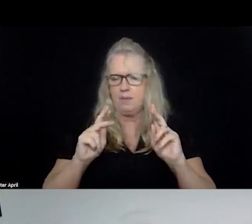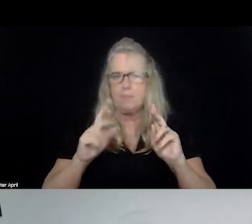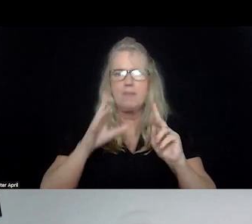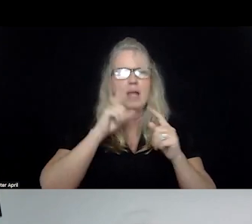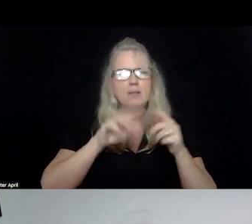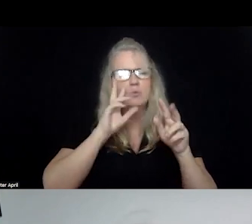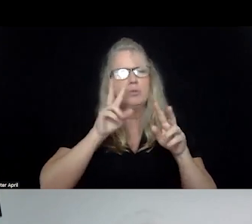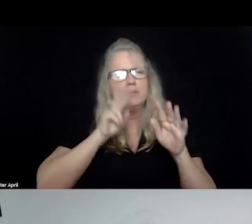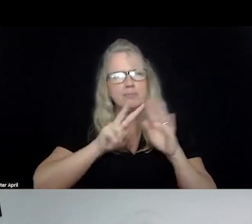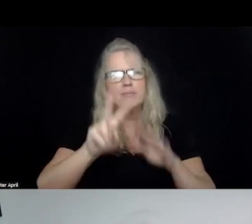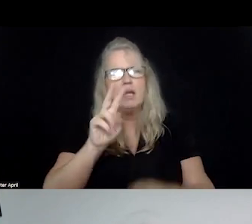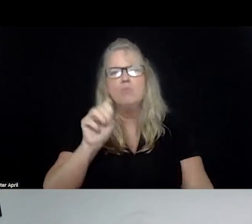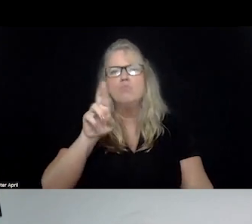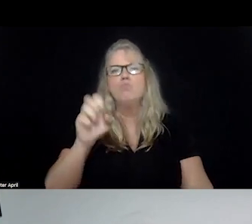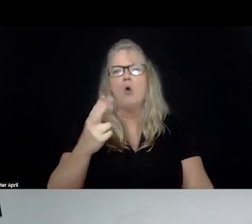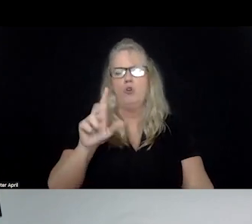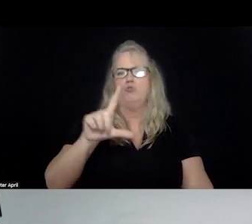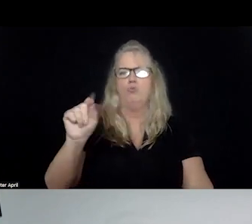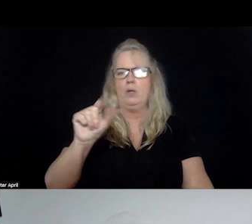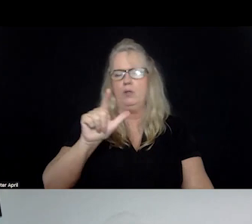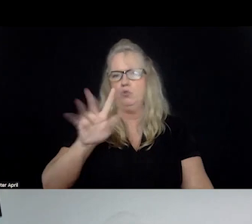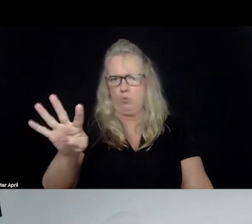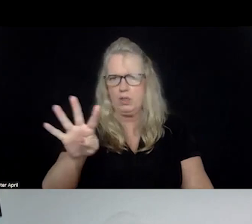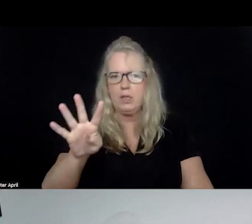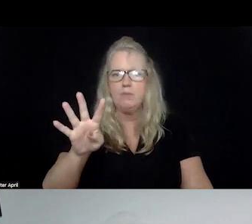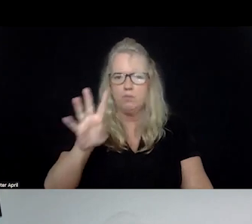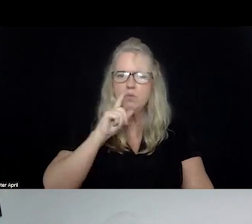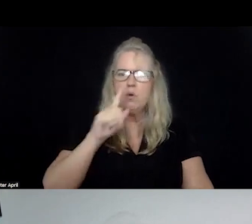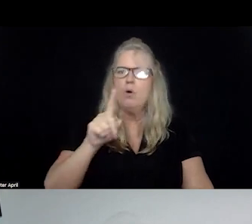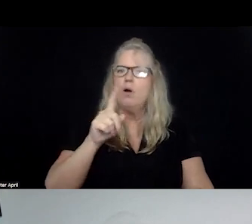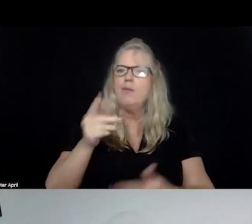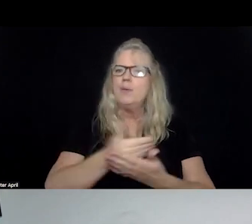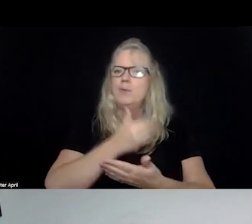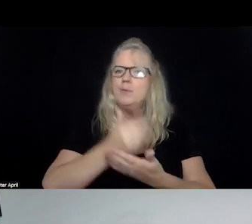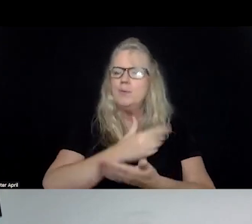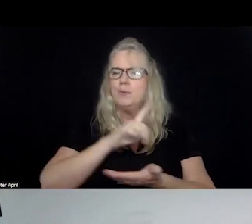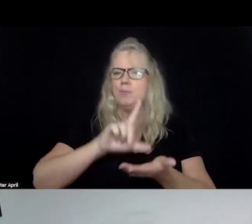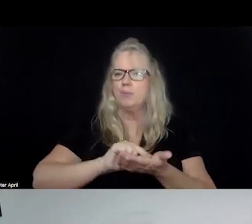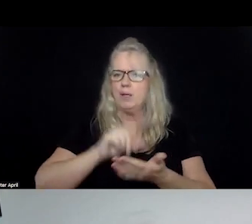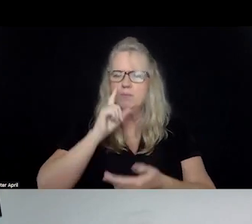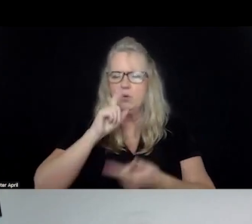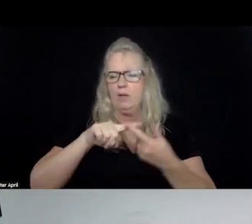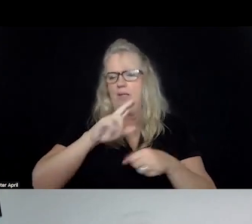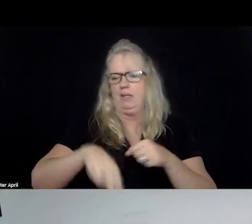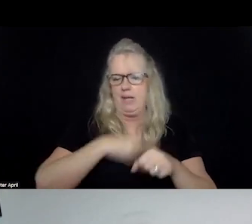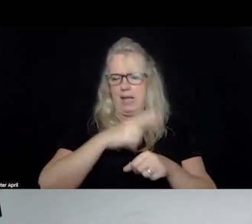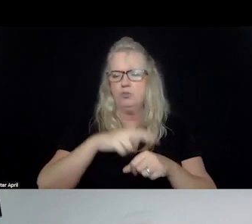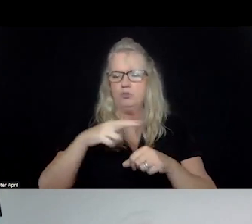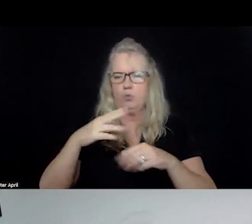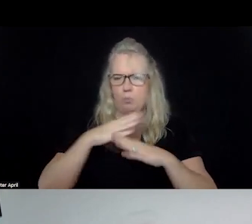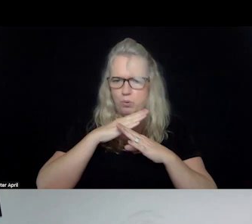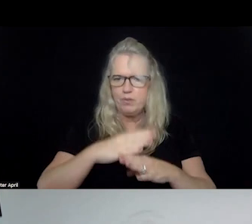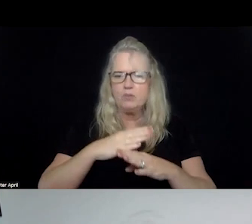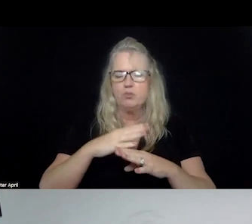anticipated March 2024 release of the revised National Strategy for Suicide Prevention, I think these